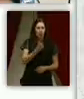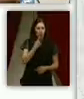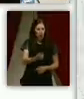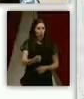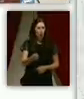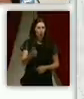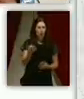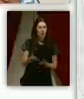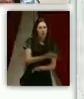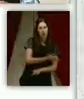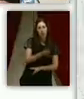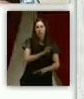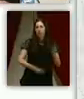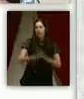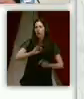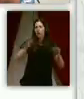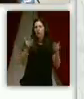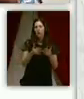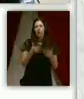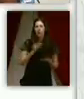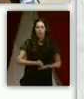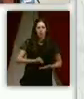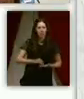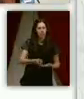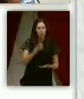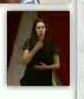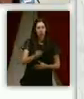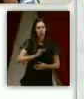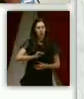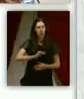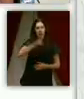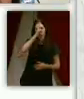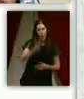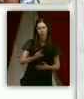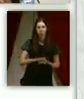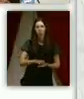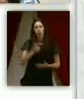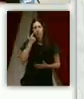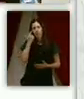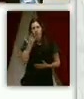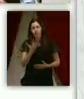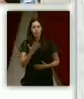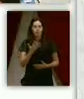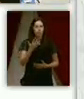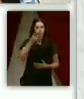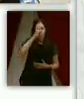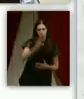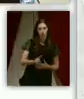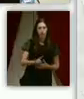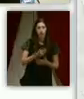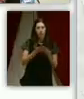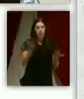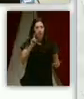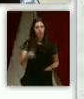mobile phones, and it is difficult to look for it. You have to Google it constantly, and sometimes you don't really know whether they